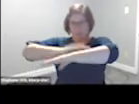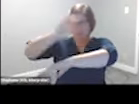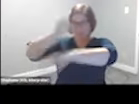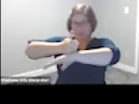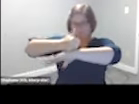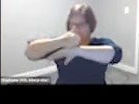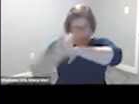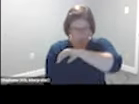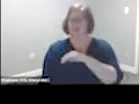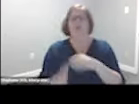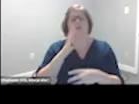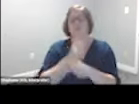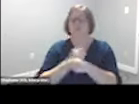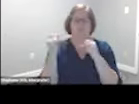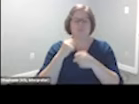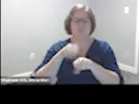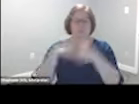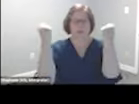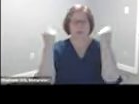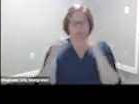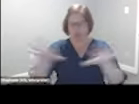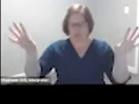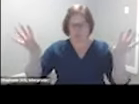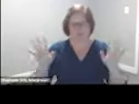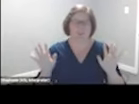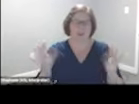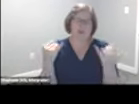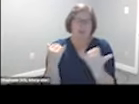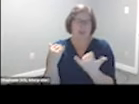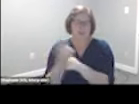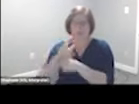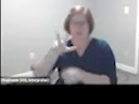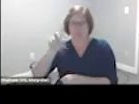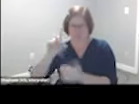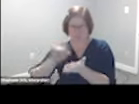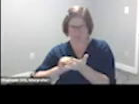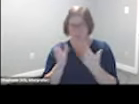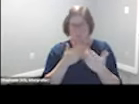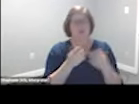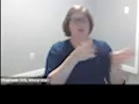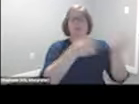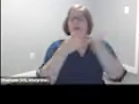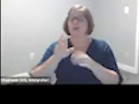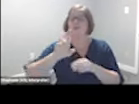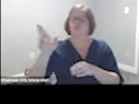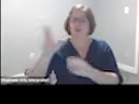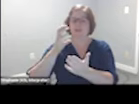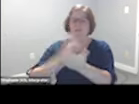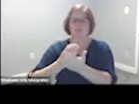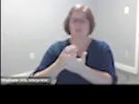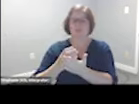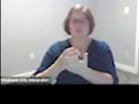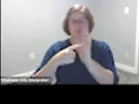3D printing. 3D printing is much, much better. On the right-hand side, I have a stack of the boxes that contain all of the kit resources. They're being